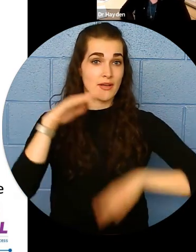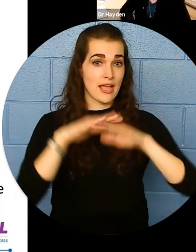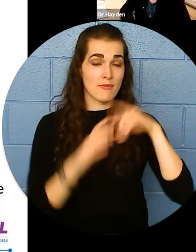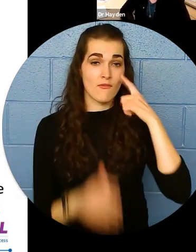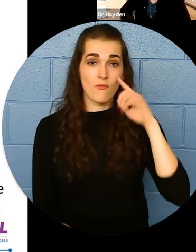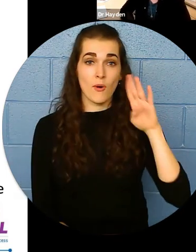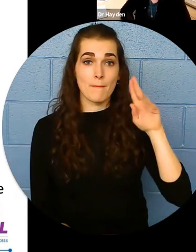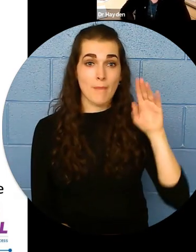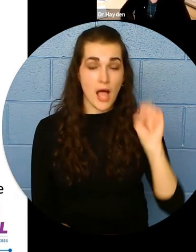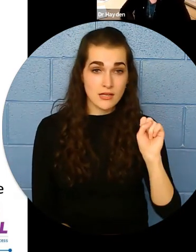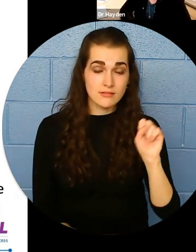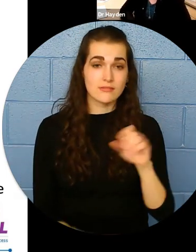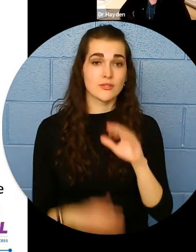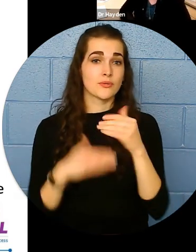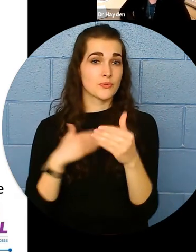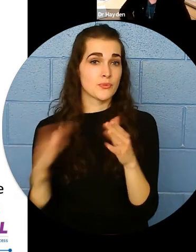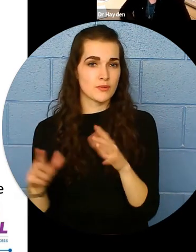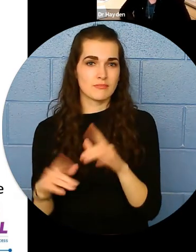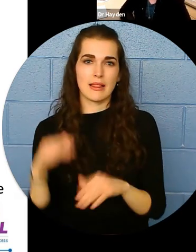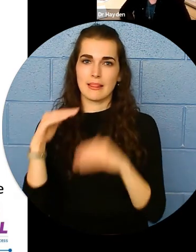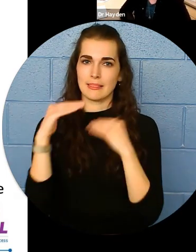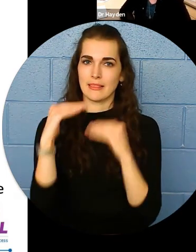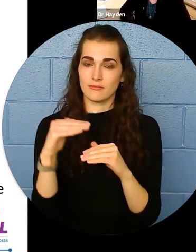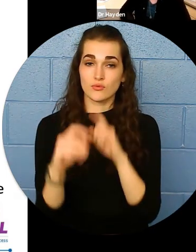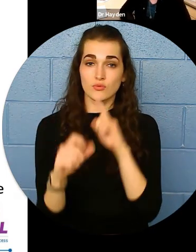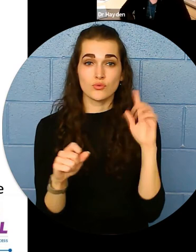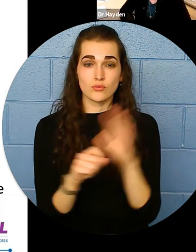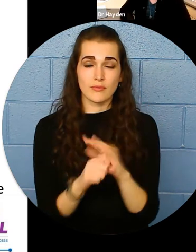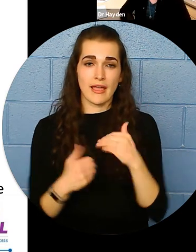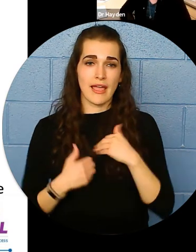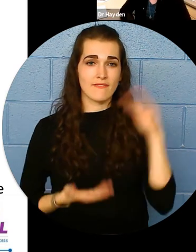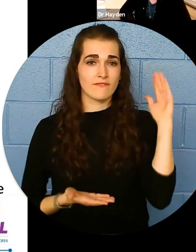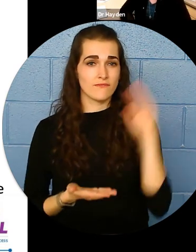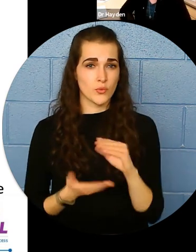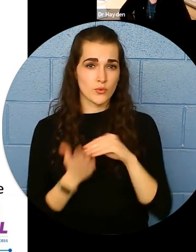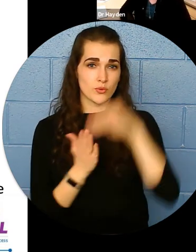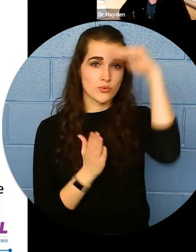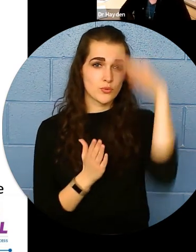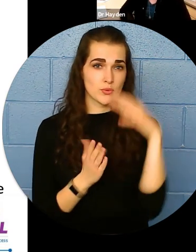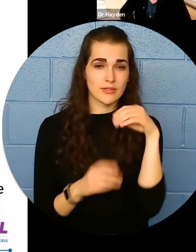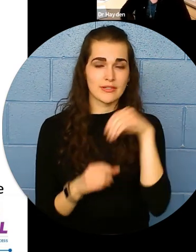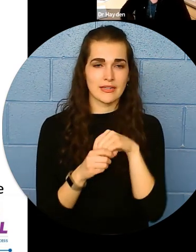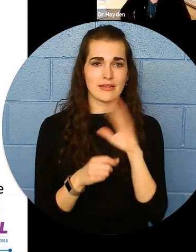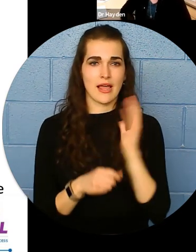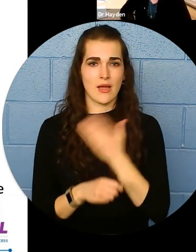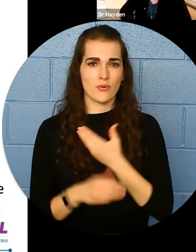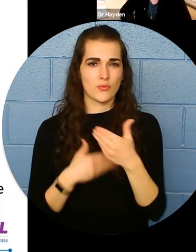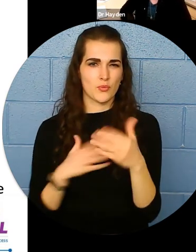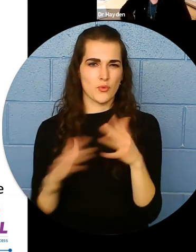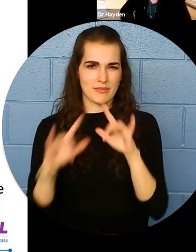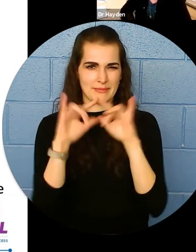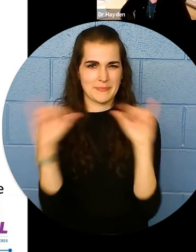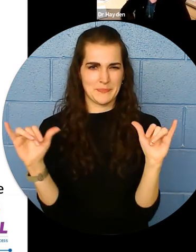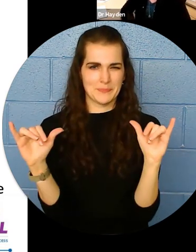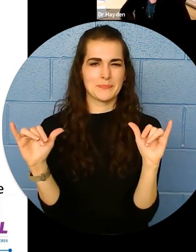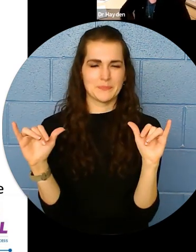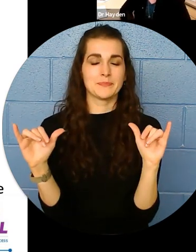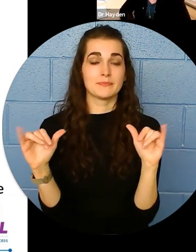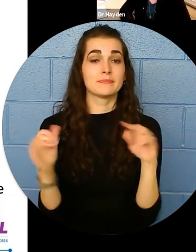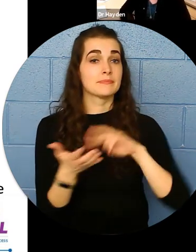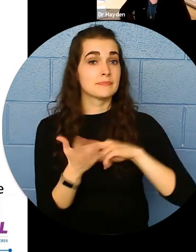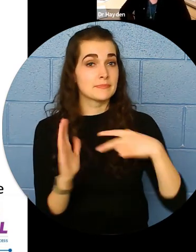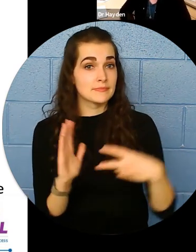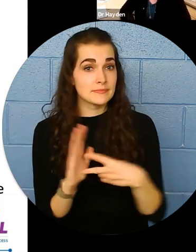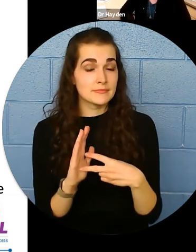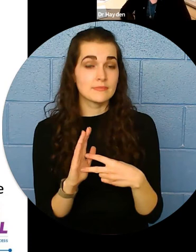buses and in classrooms is limited to ensure that we have fewer students in the space at the same time. Now, this means